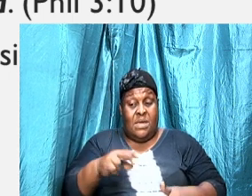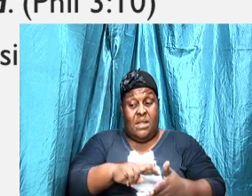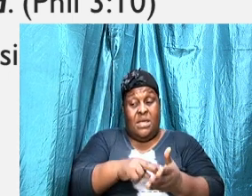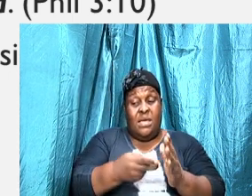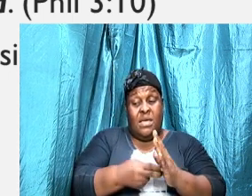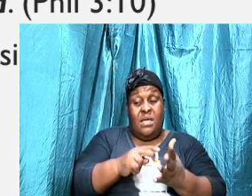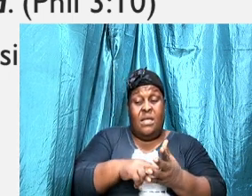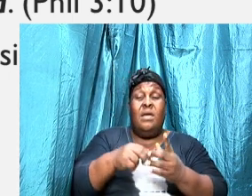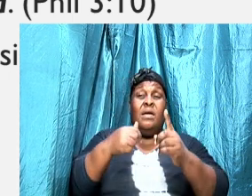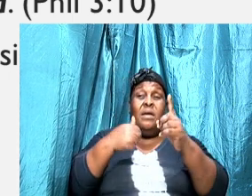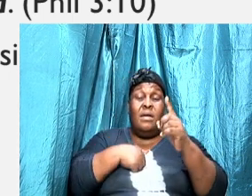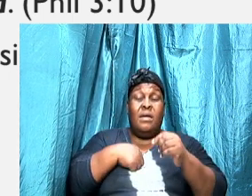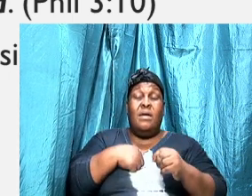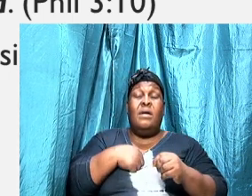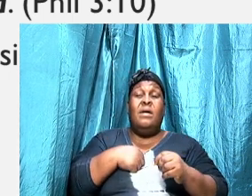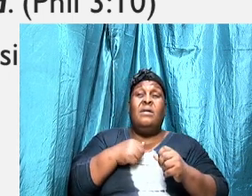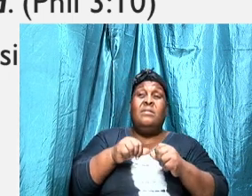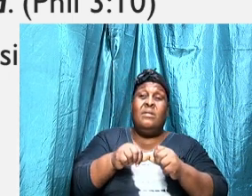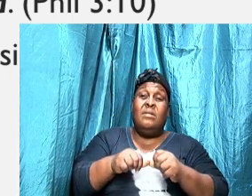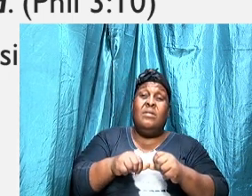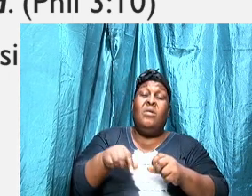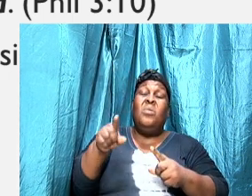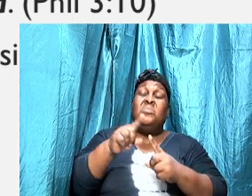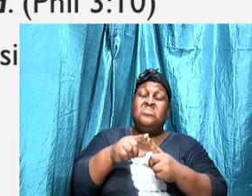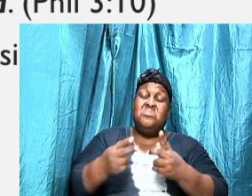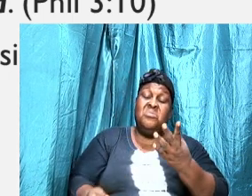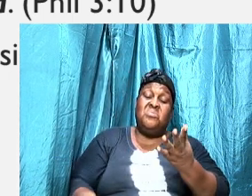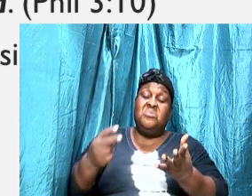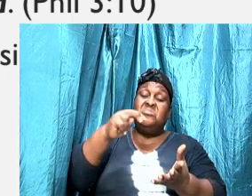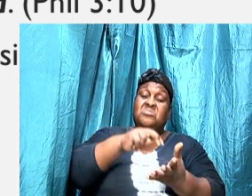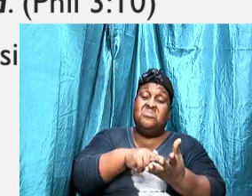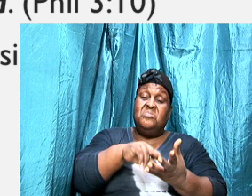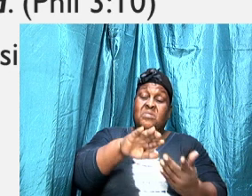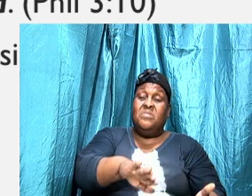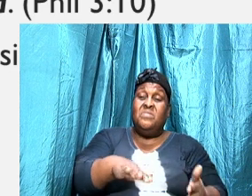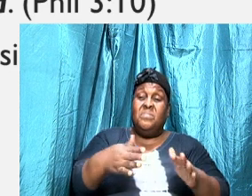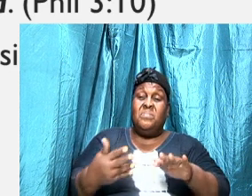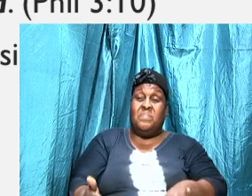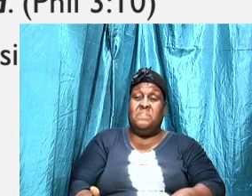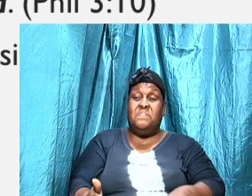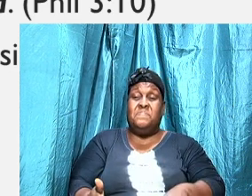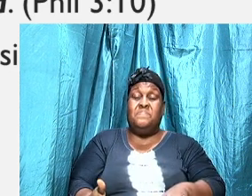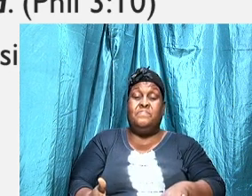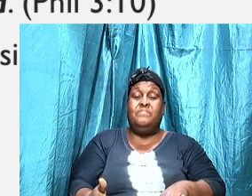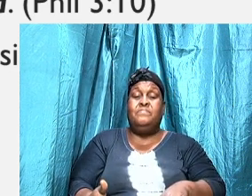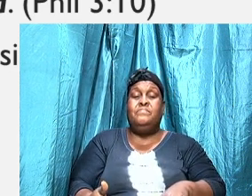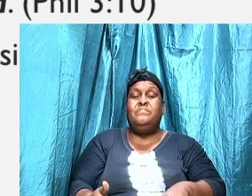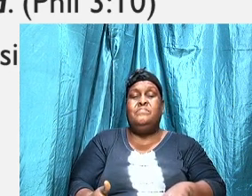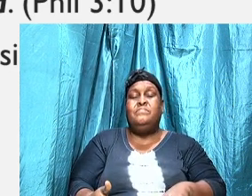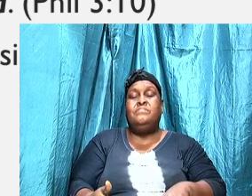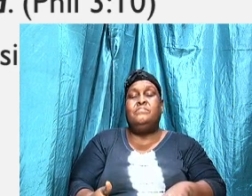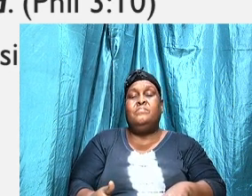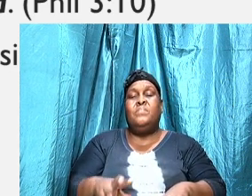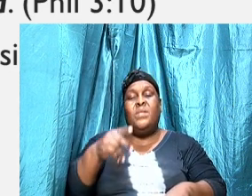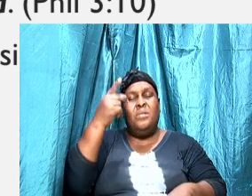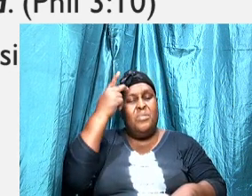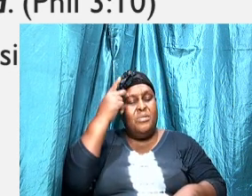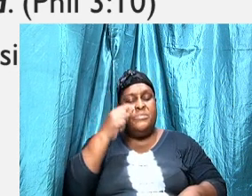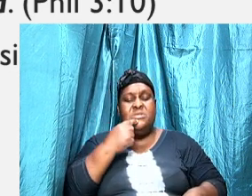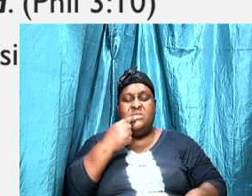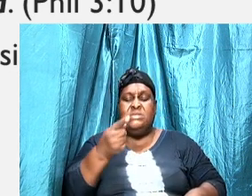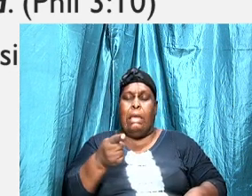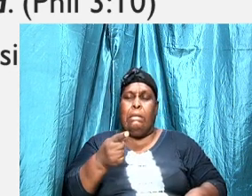might attain unto the resurrection of the dead. And so that Paul was saying that